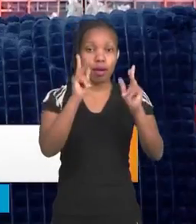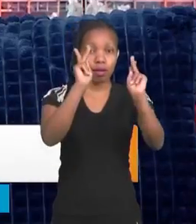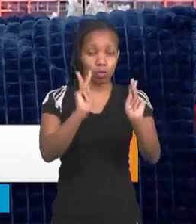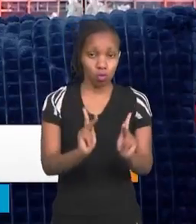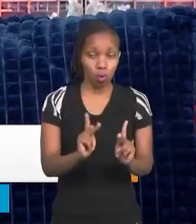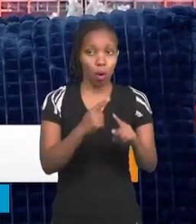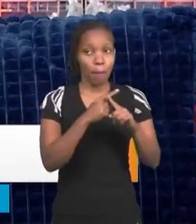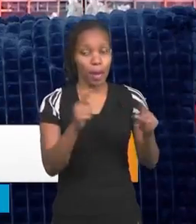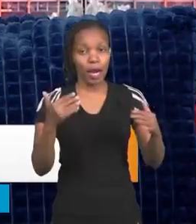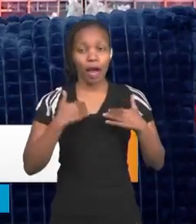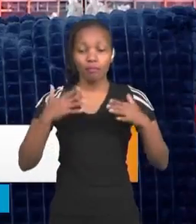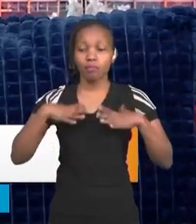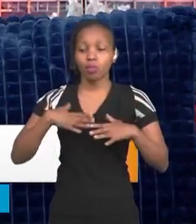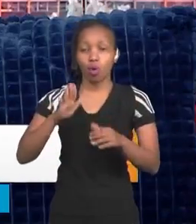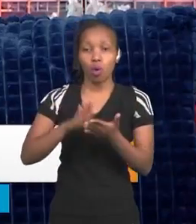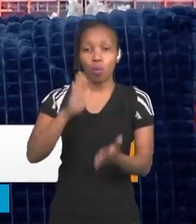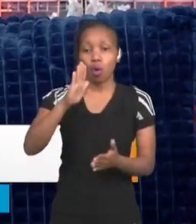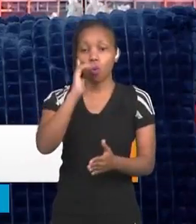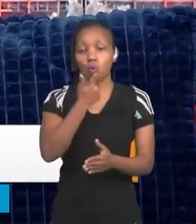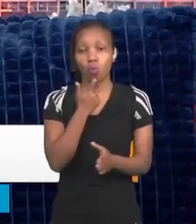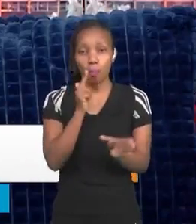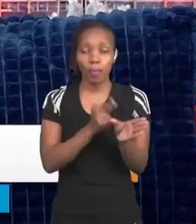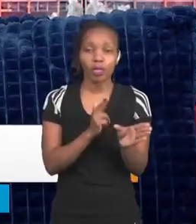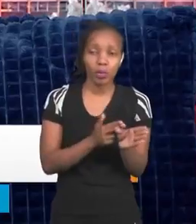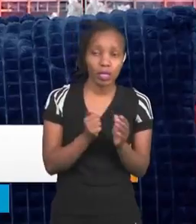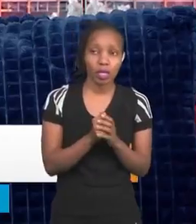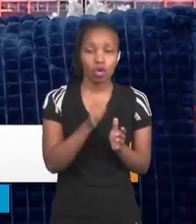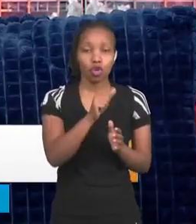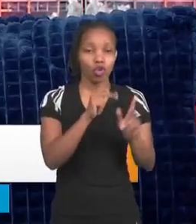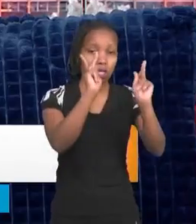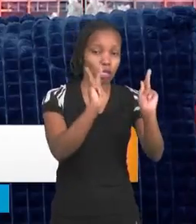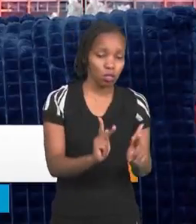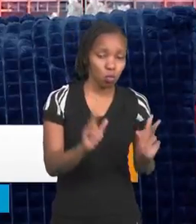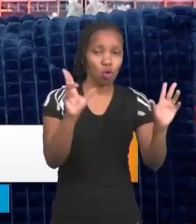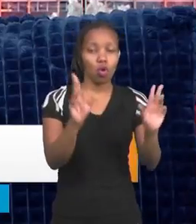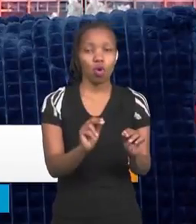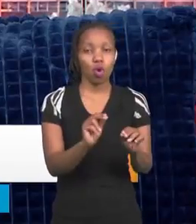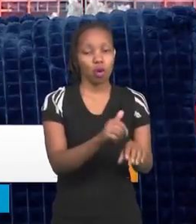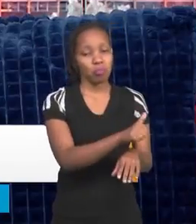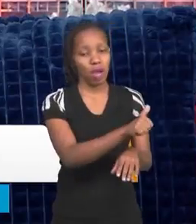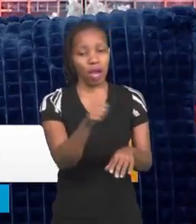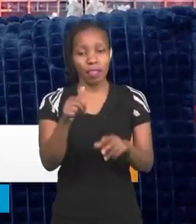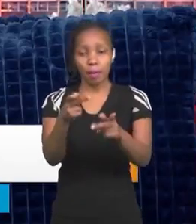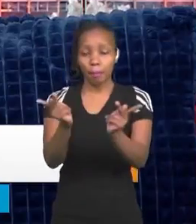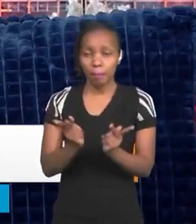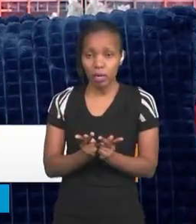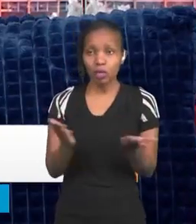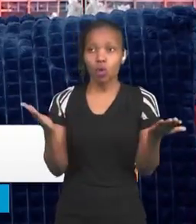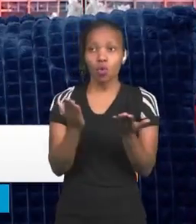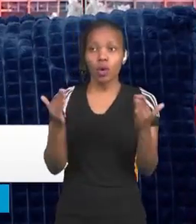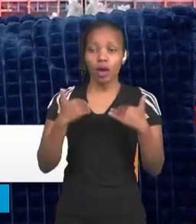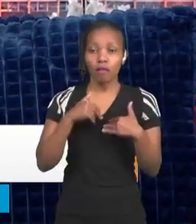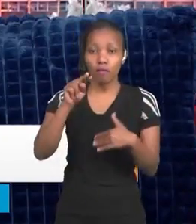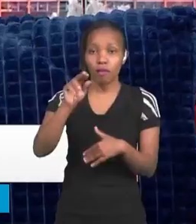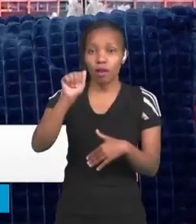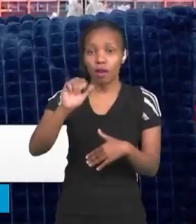Mm-hmm. But there are many more people who are participating. Okay. And it's not just in Kisumu, but mm-hmm. every other place where we have